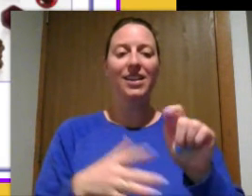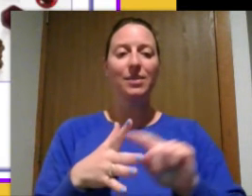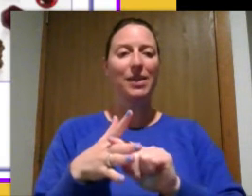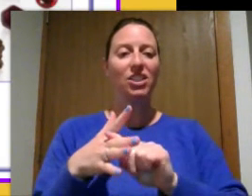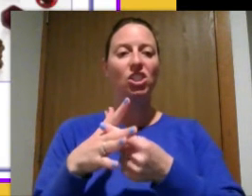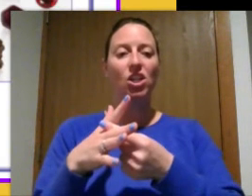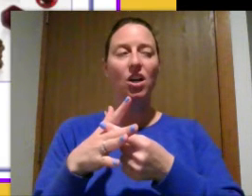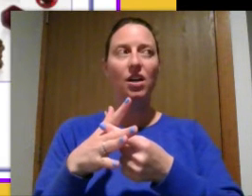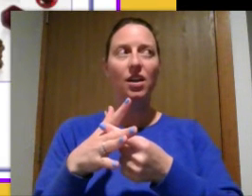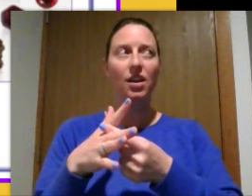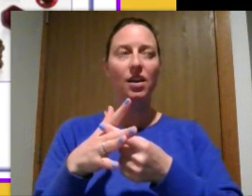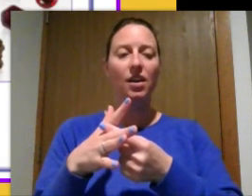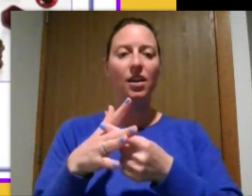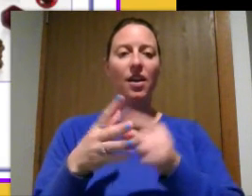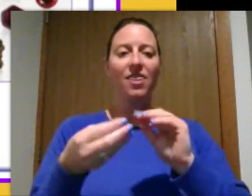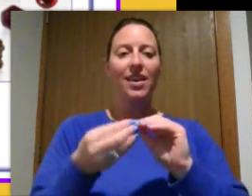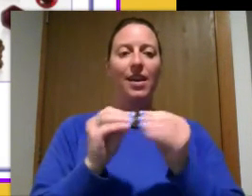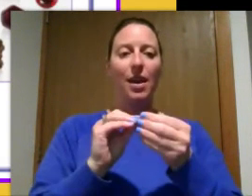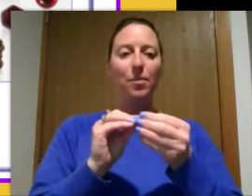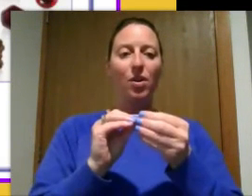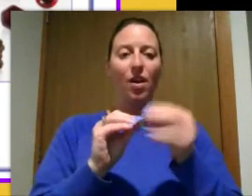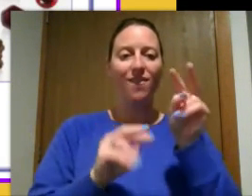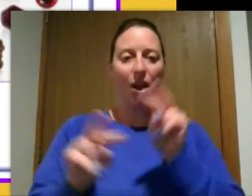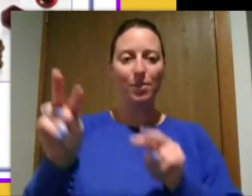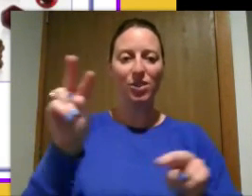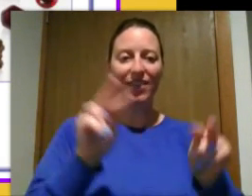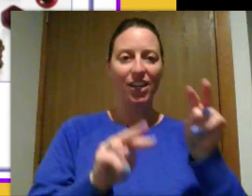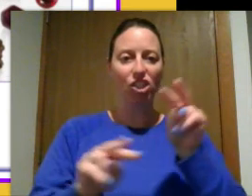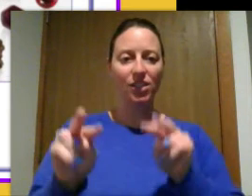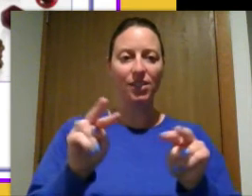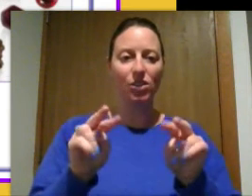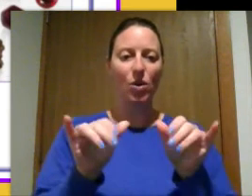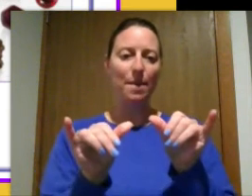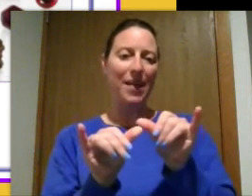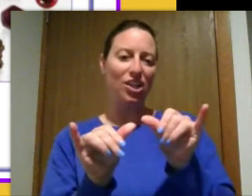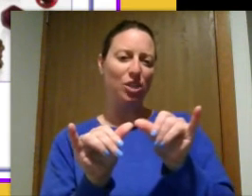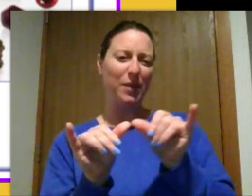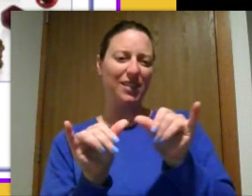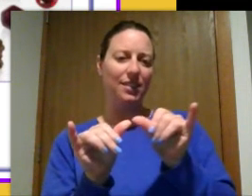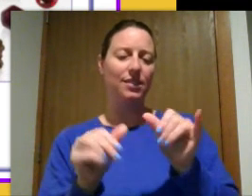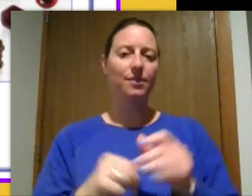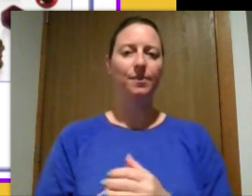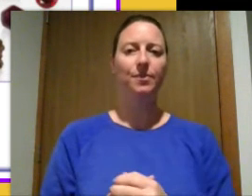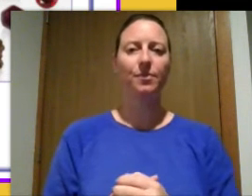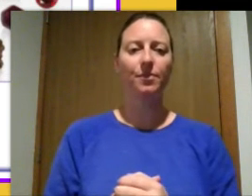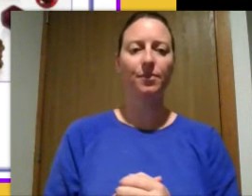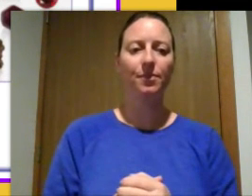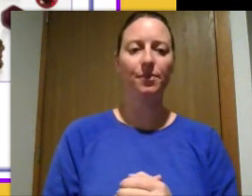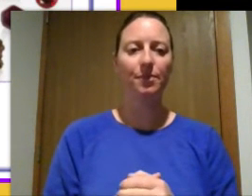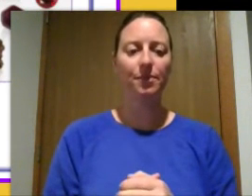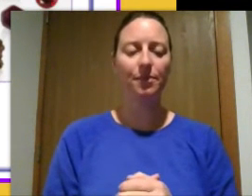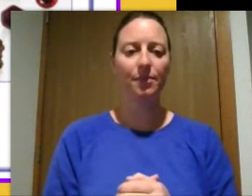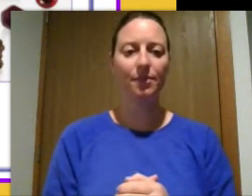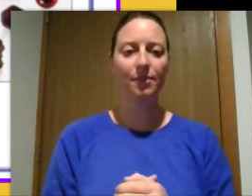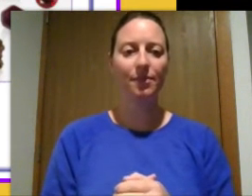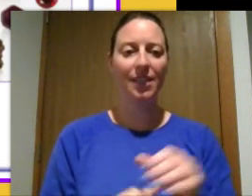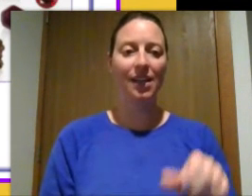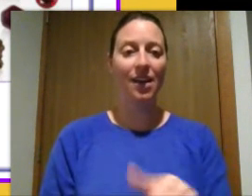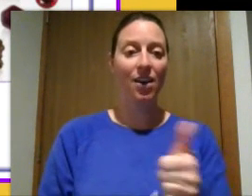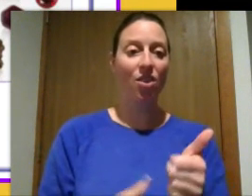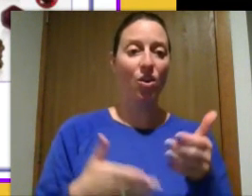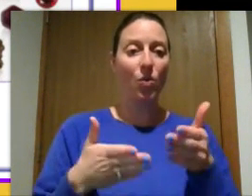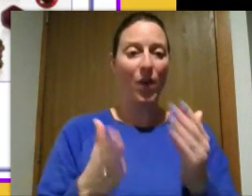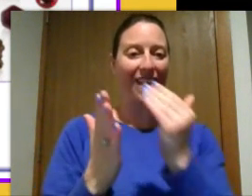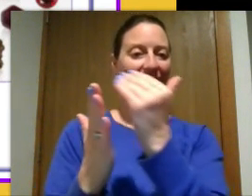starting the number of observations or measurements that we are made. Another way is